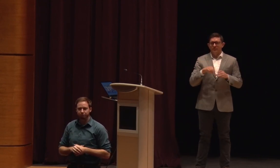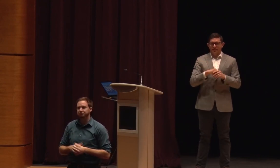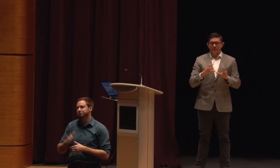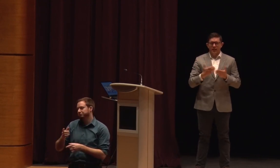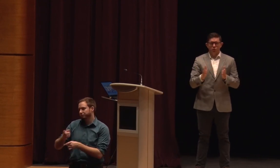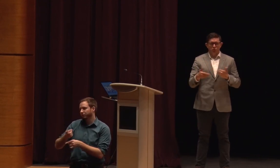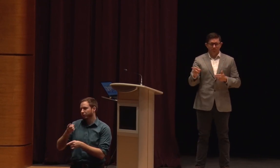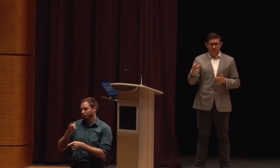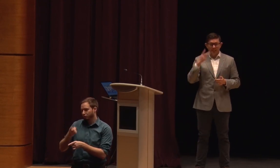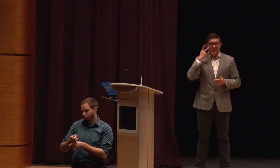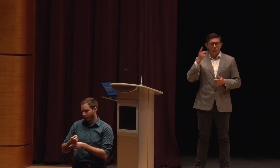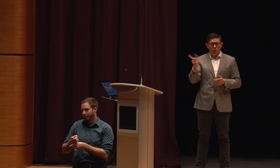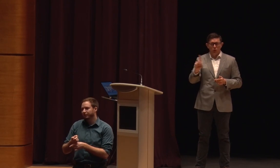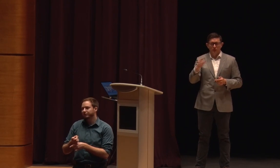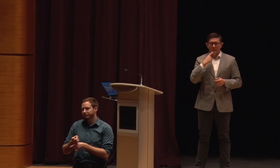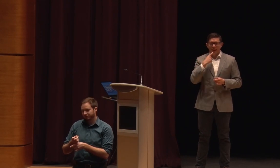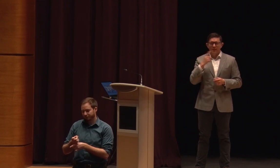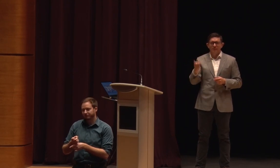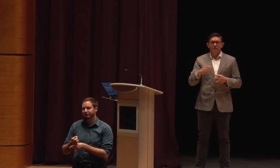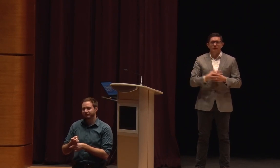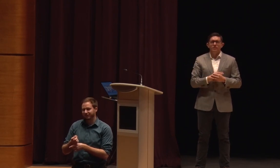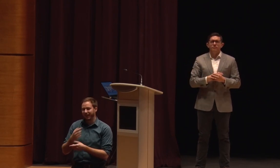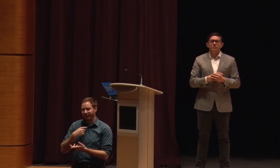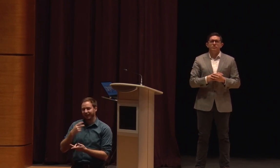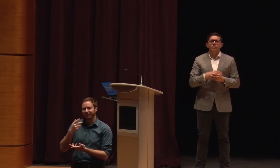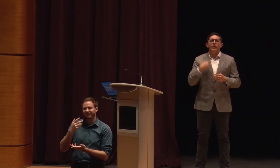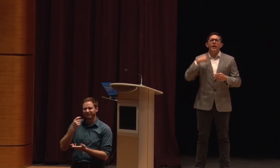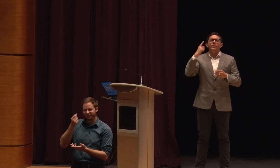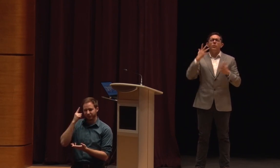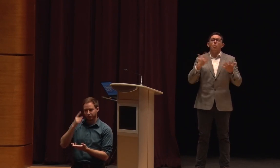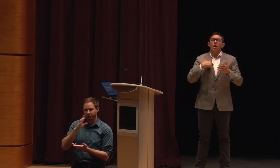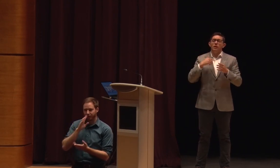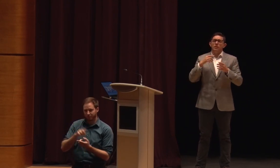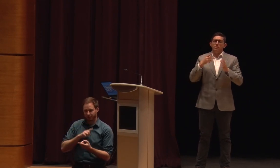Right, there's a lot of ethics in the classroom. I see what you're saying.